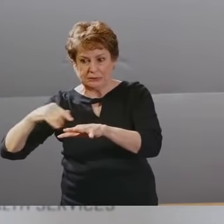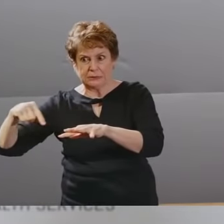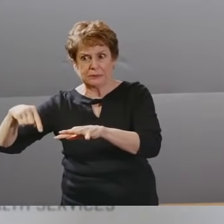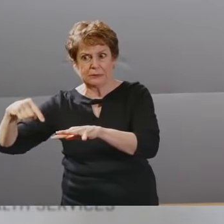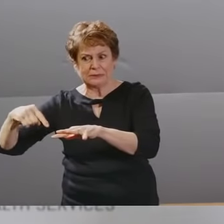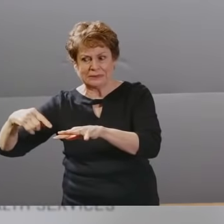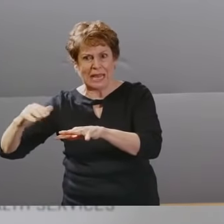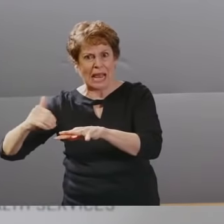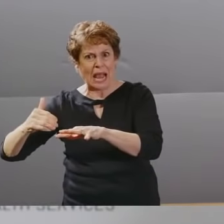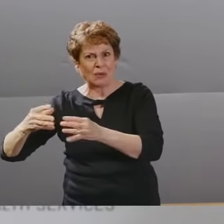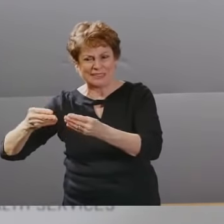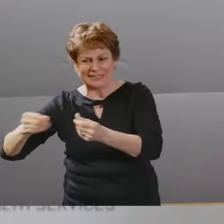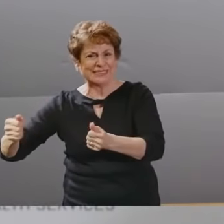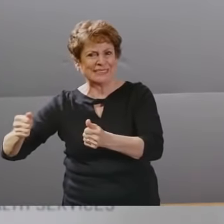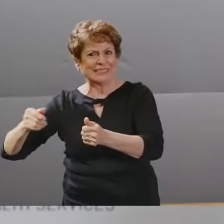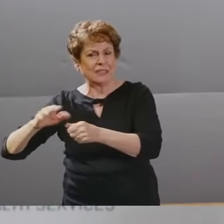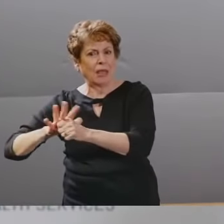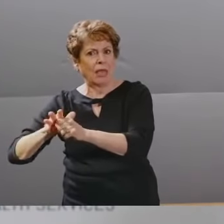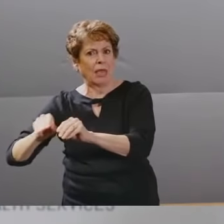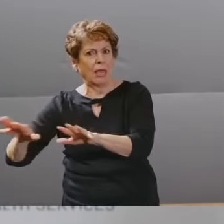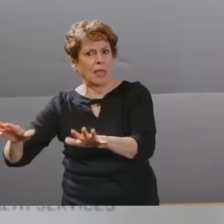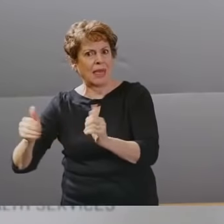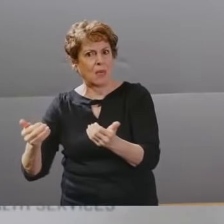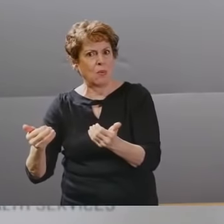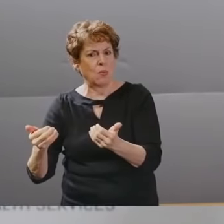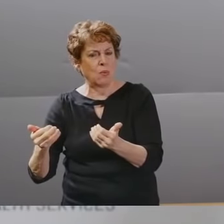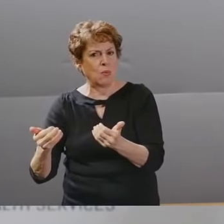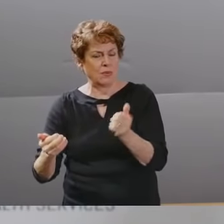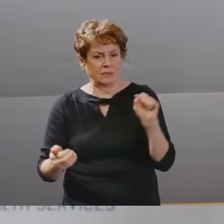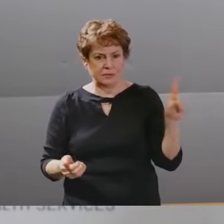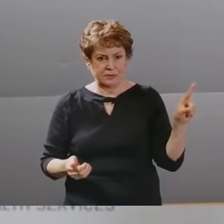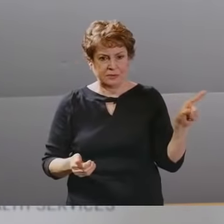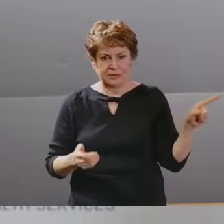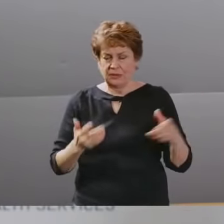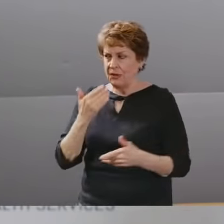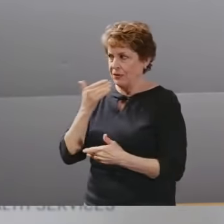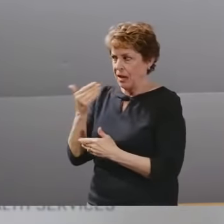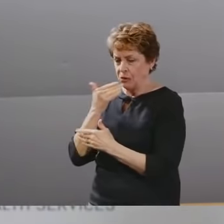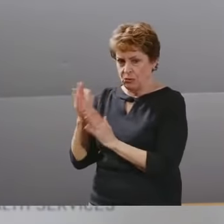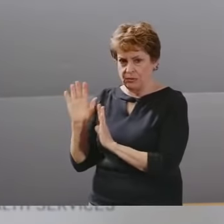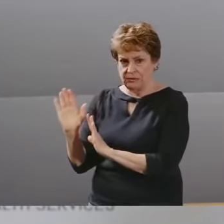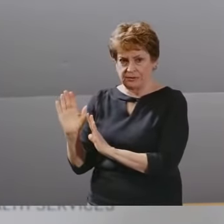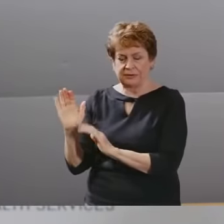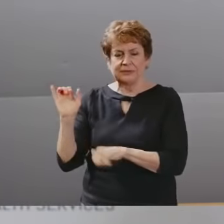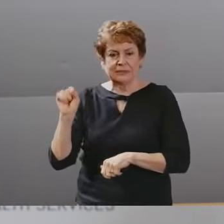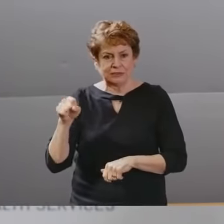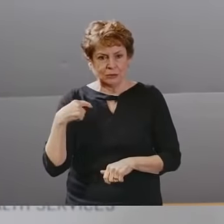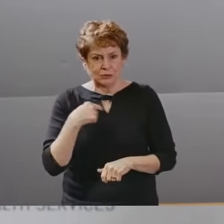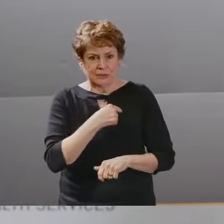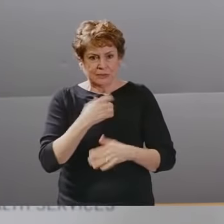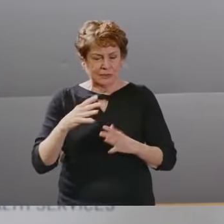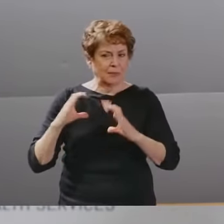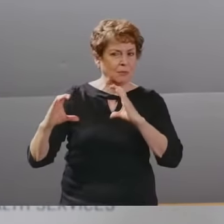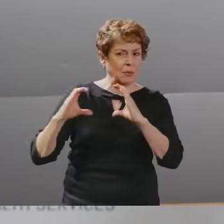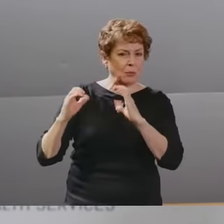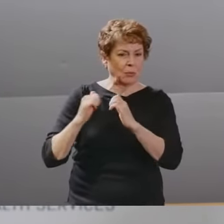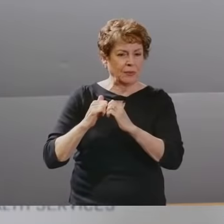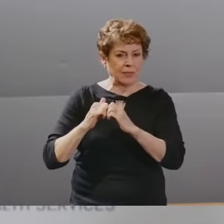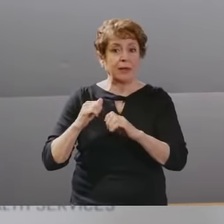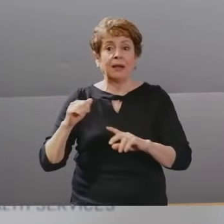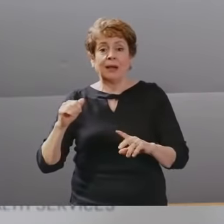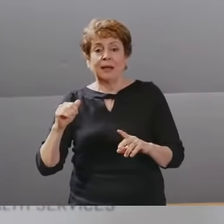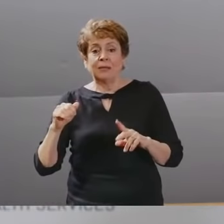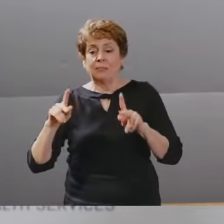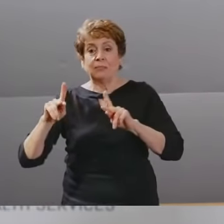thank you very much, Brandon. And we have had, of course, communication with our partners on the